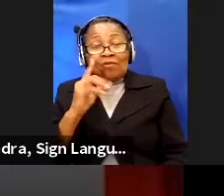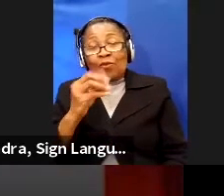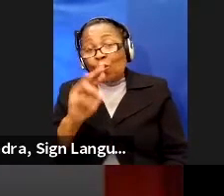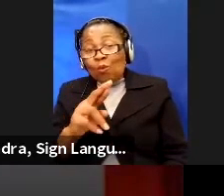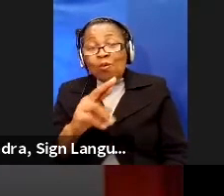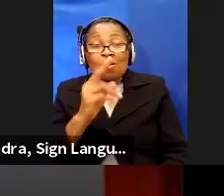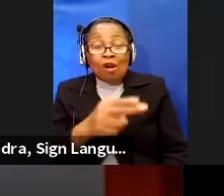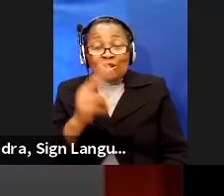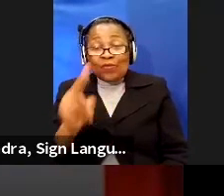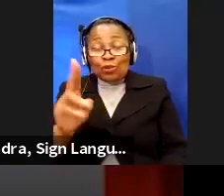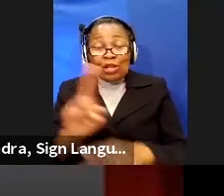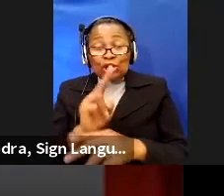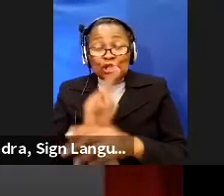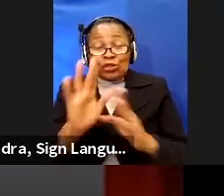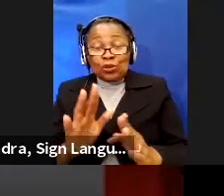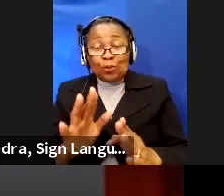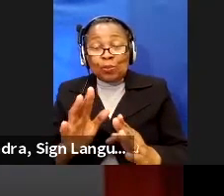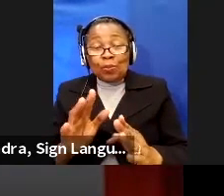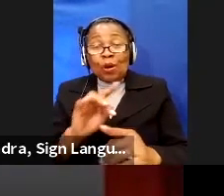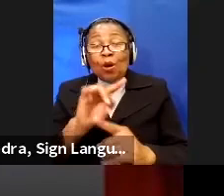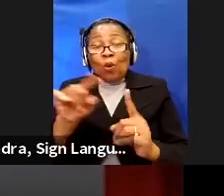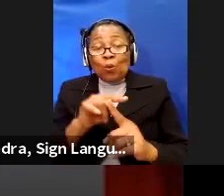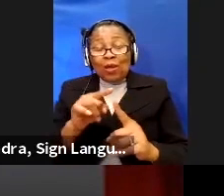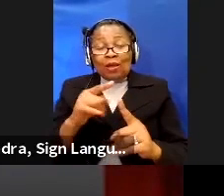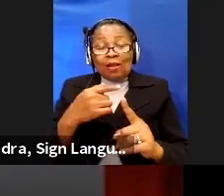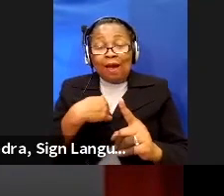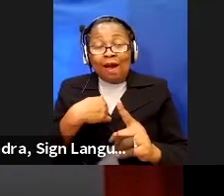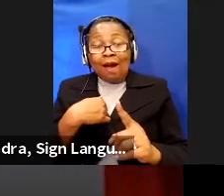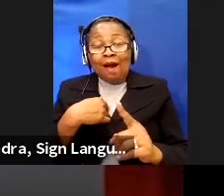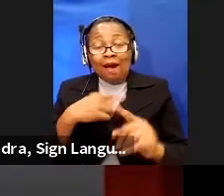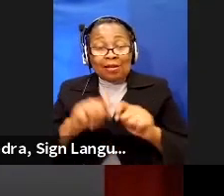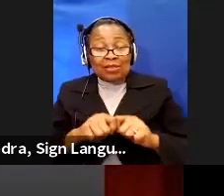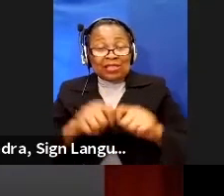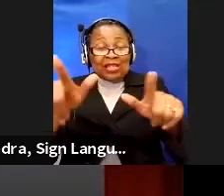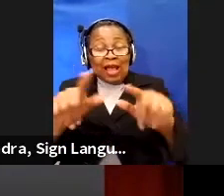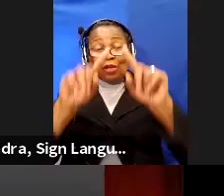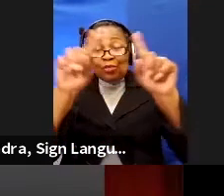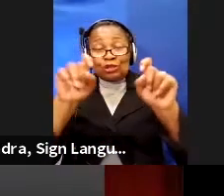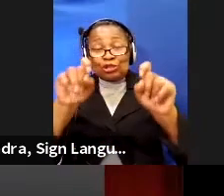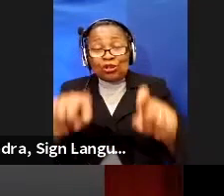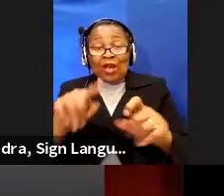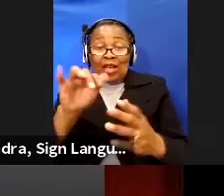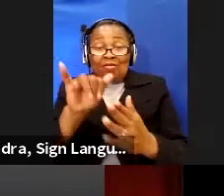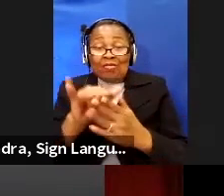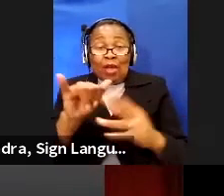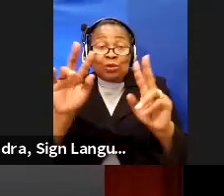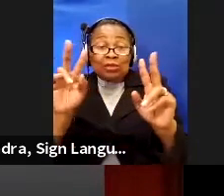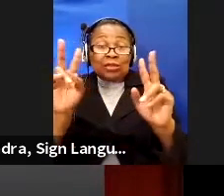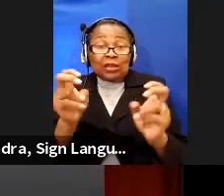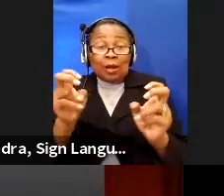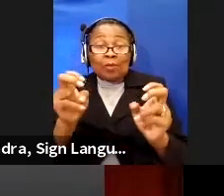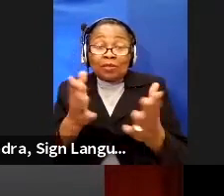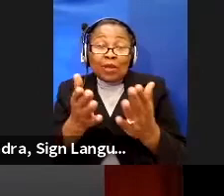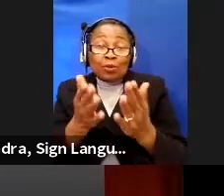consumer. When ICAN set out the surveys in the beginning, this was a topic that was